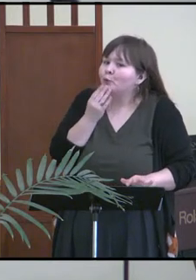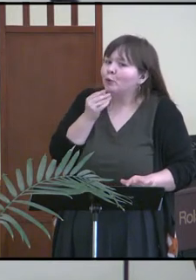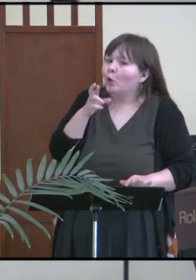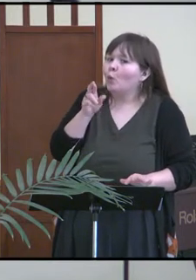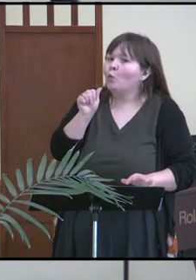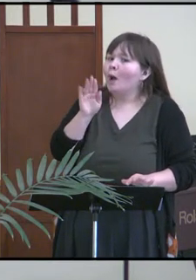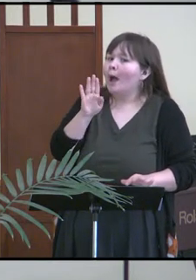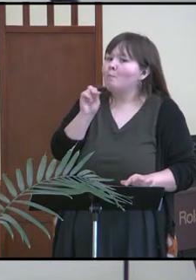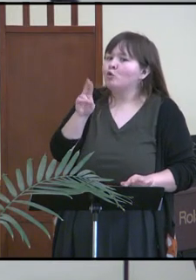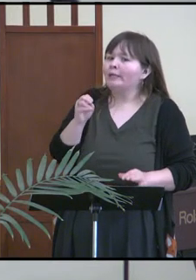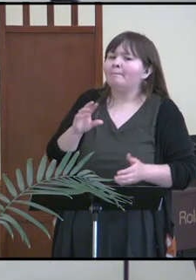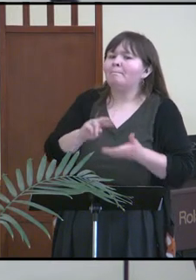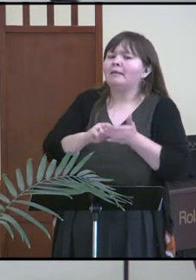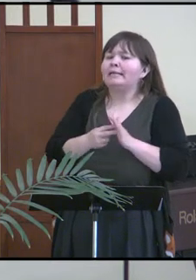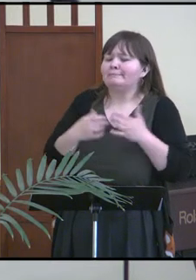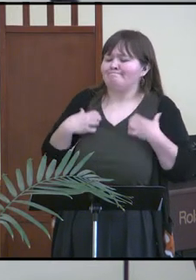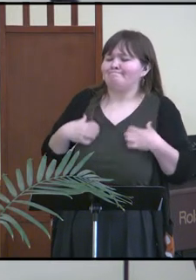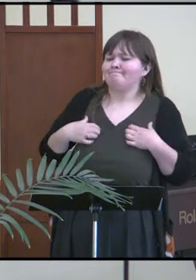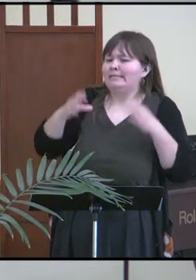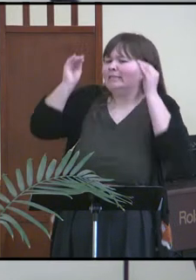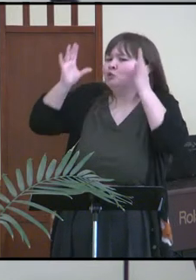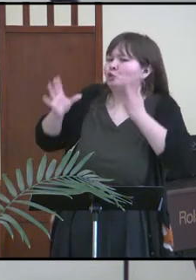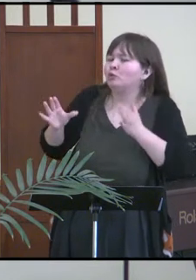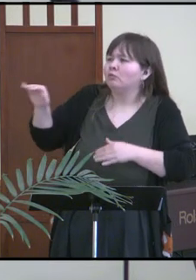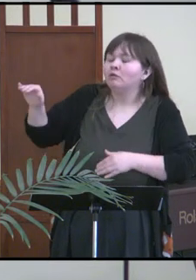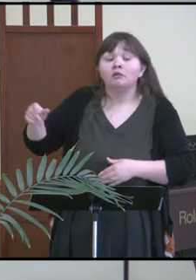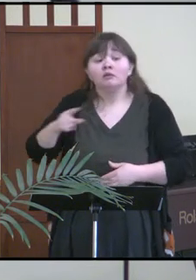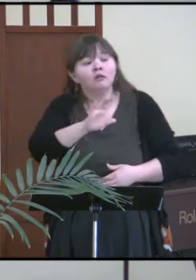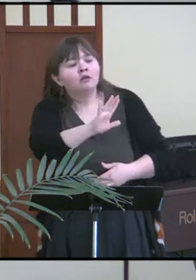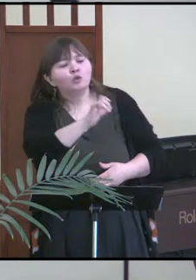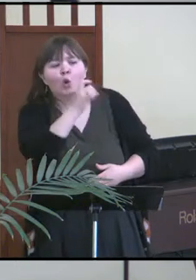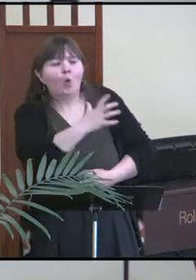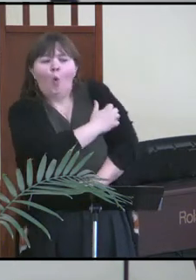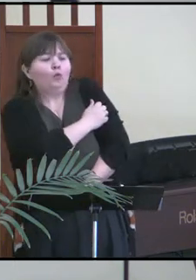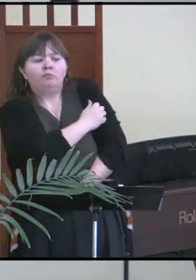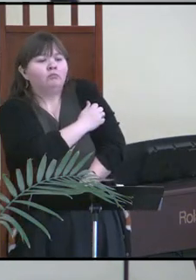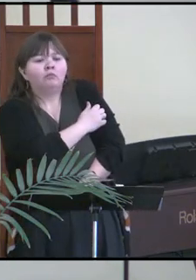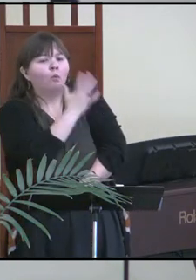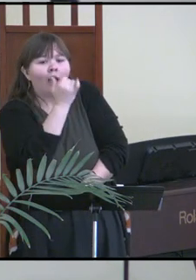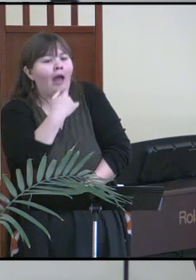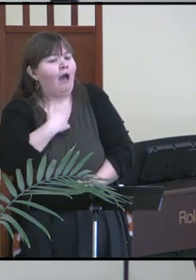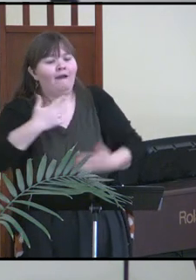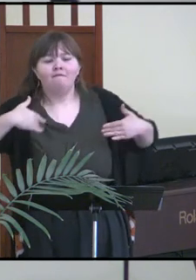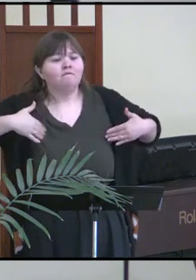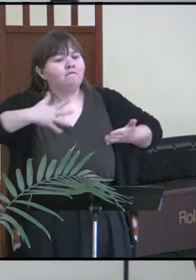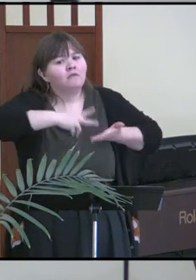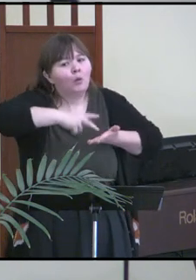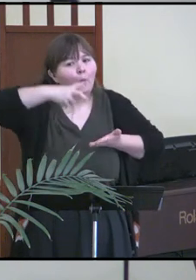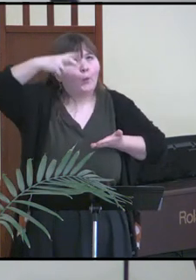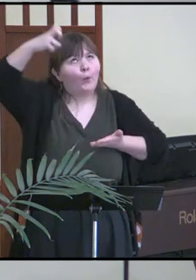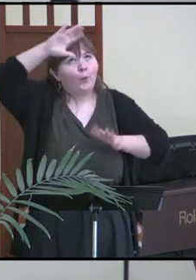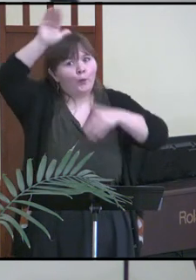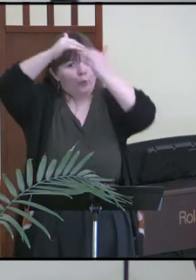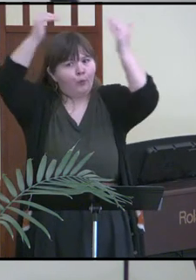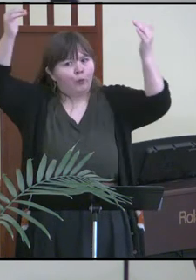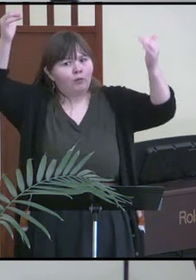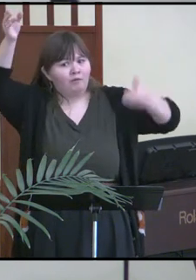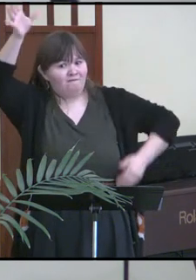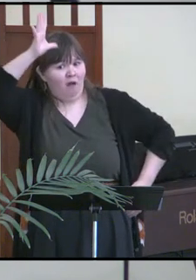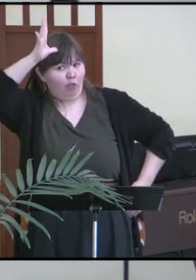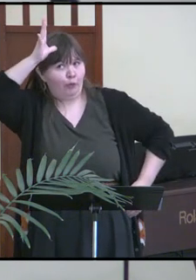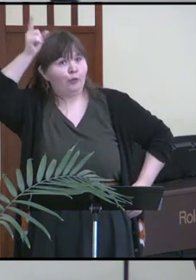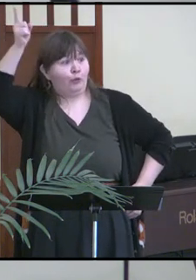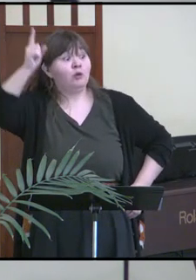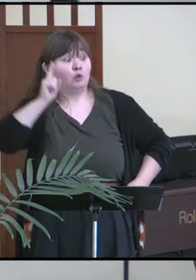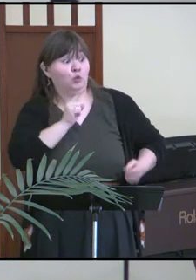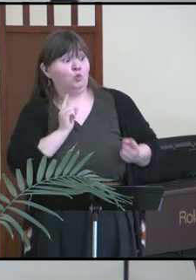teacher. Jesus said to her, Do not hold on to me, because I have not yet ascended to the Father, but go to my brothers and say